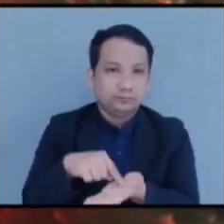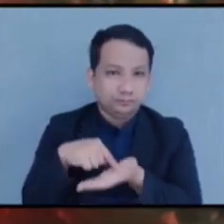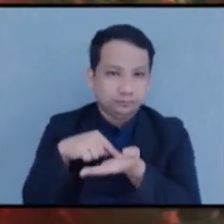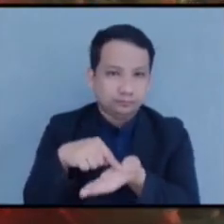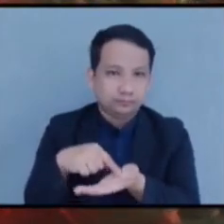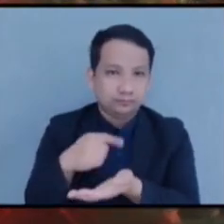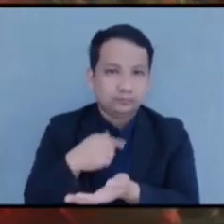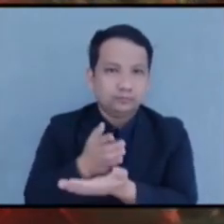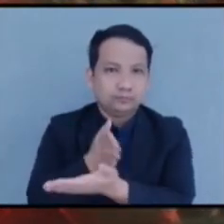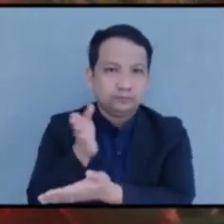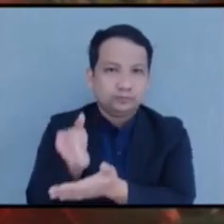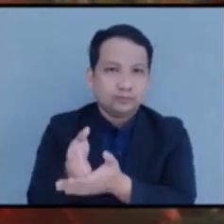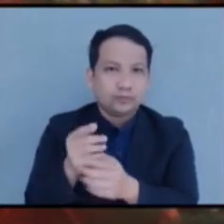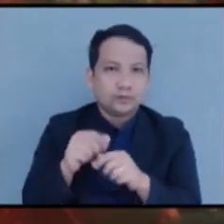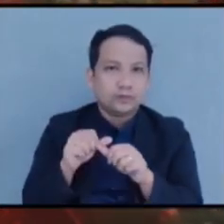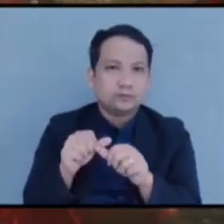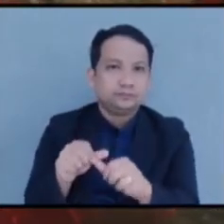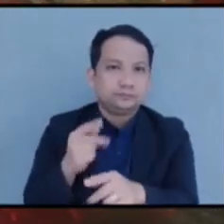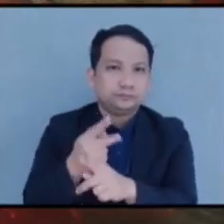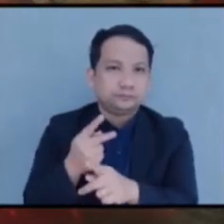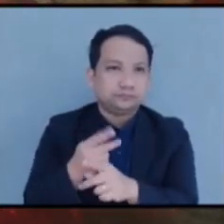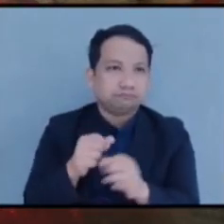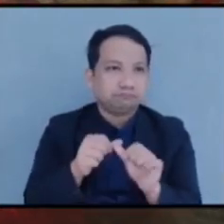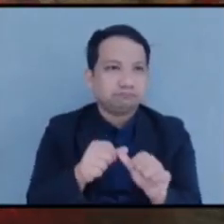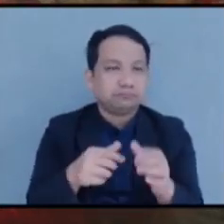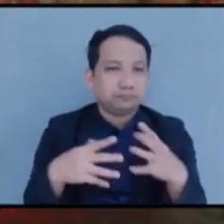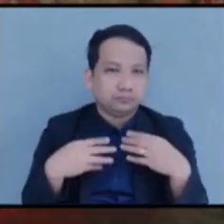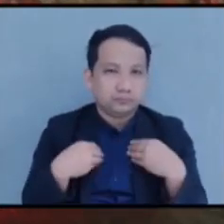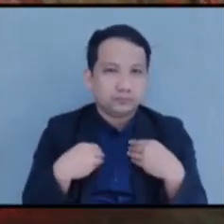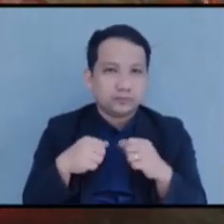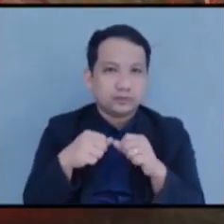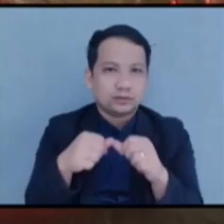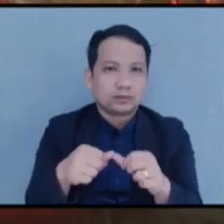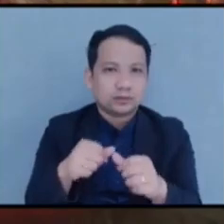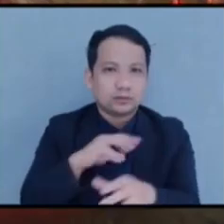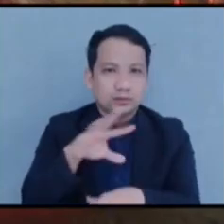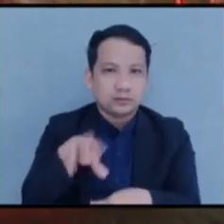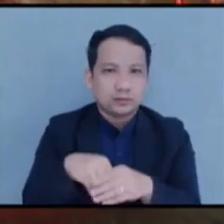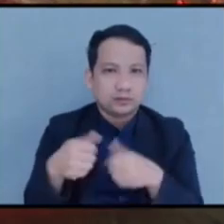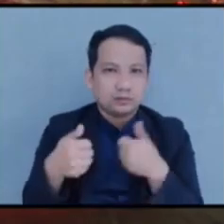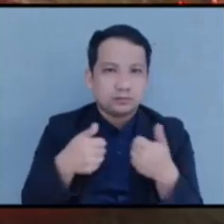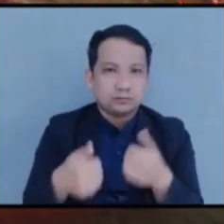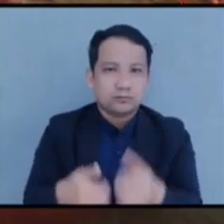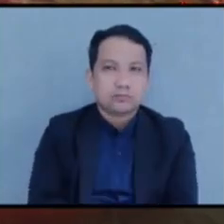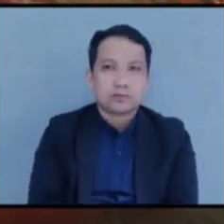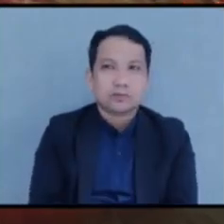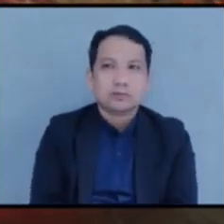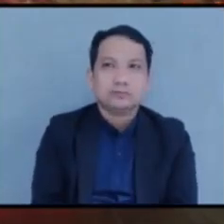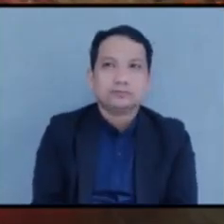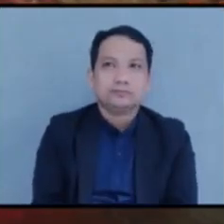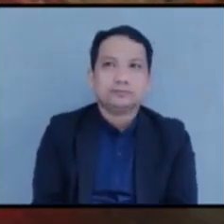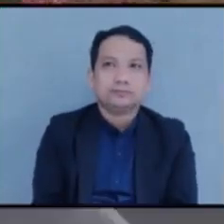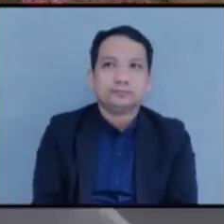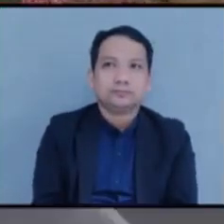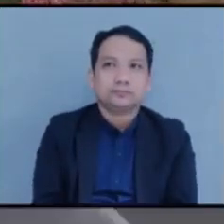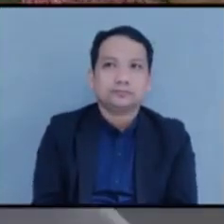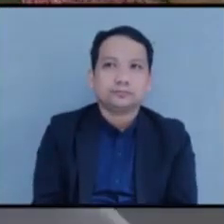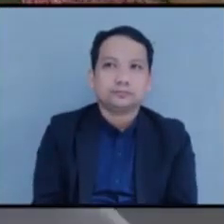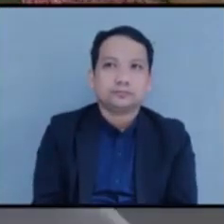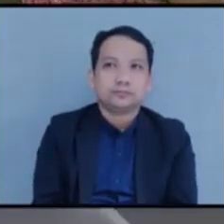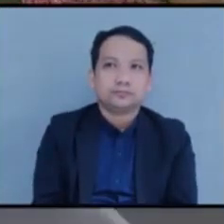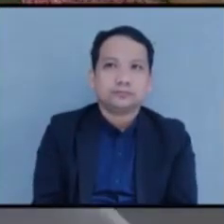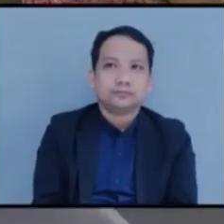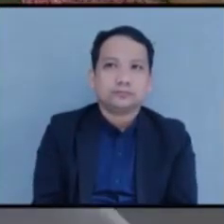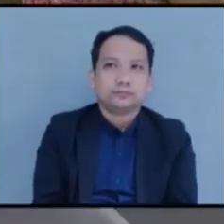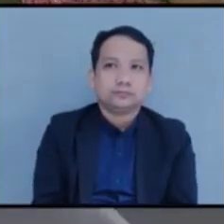to keep on doing it and embrace it and continue to join my pageants. All right, how about you, Anna? What's your future plans? Maybe you want to